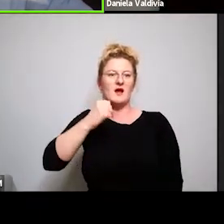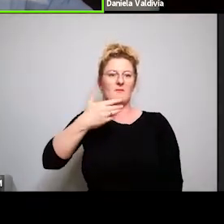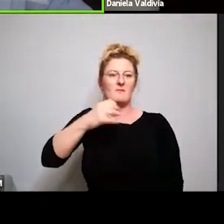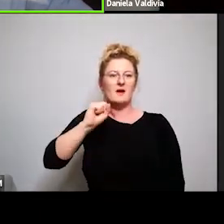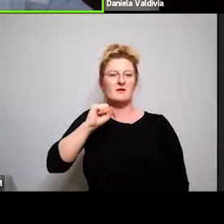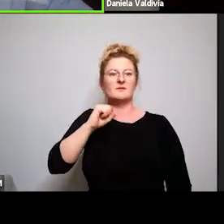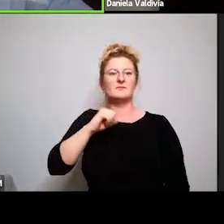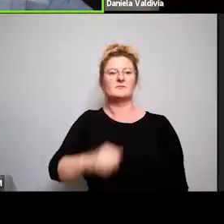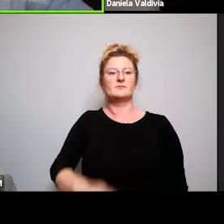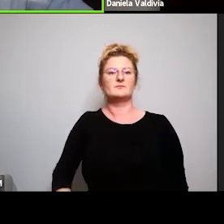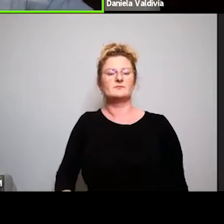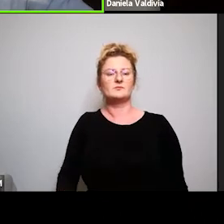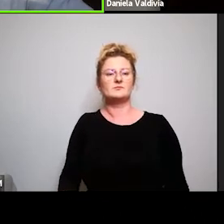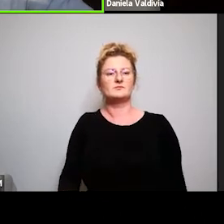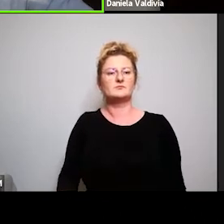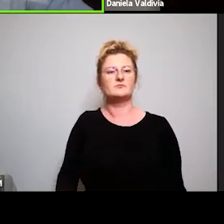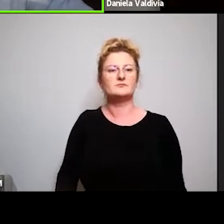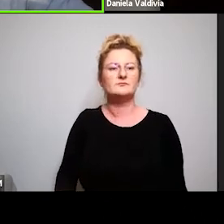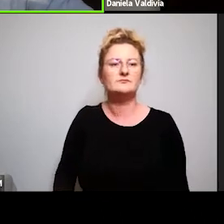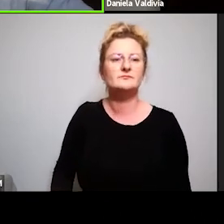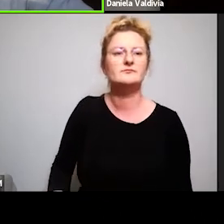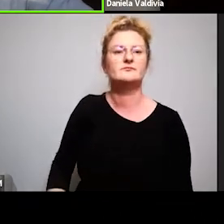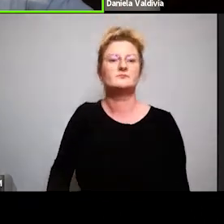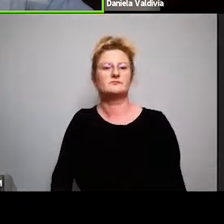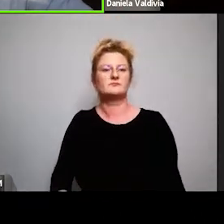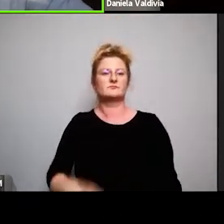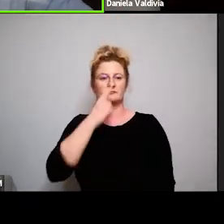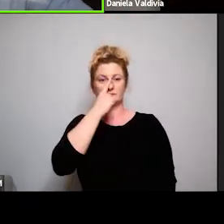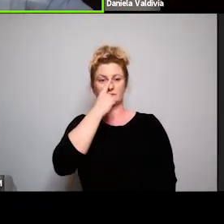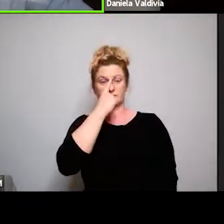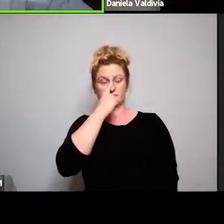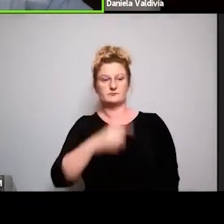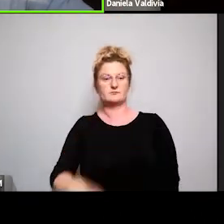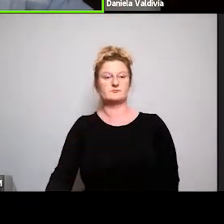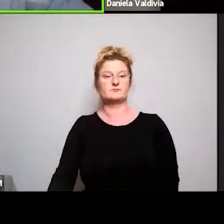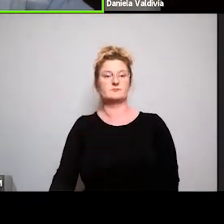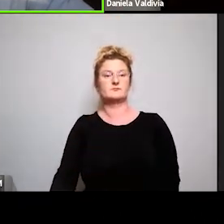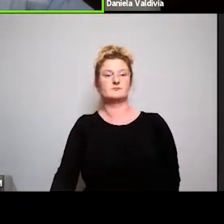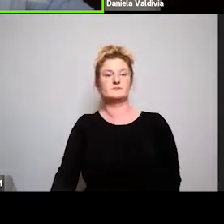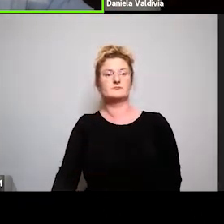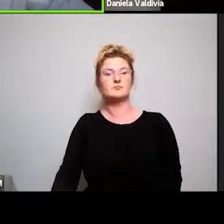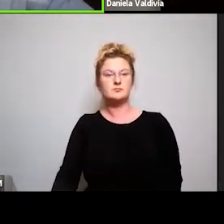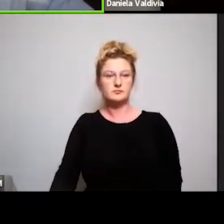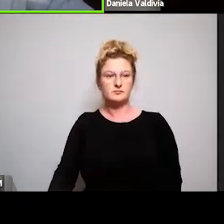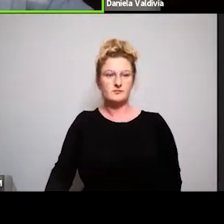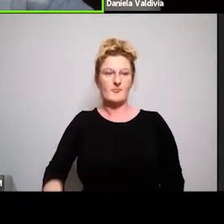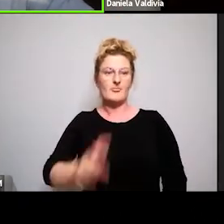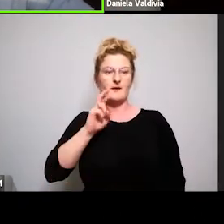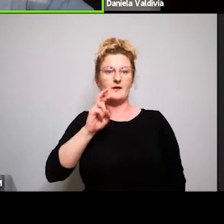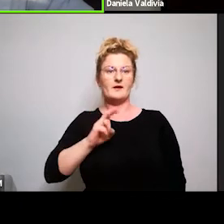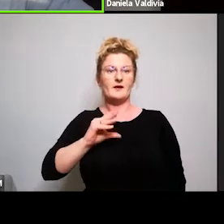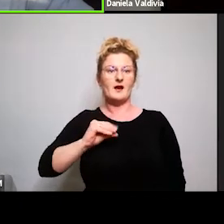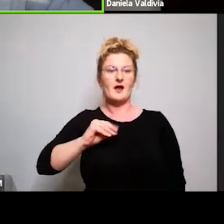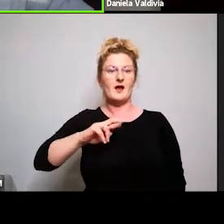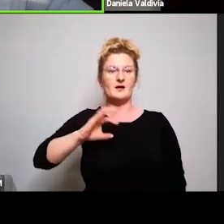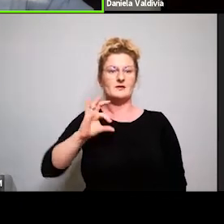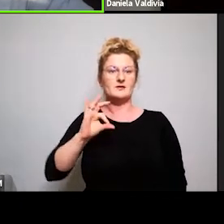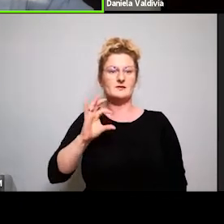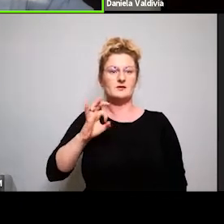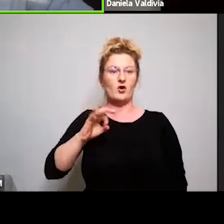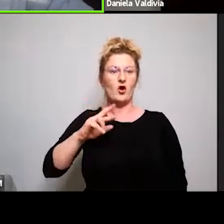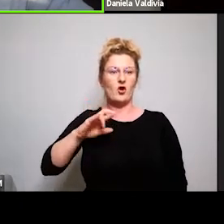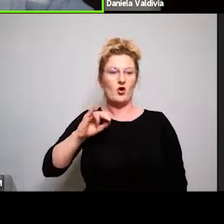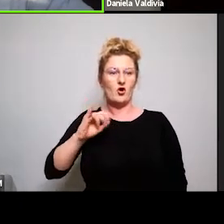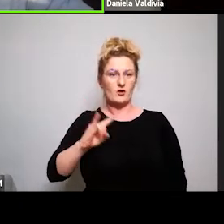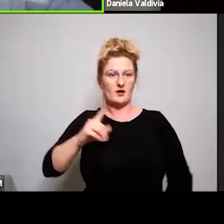we are in the process of creating at Her Story Foundation, the organizer of the webinar. And we are at the point running a training school